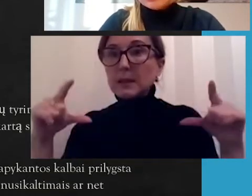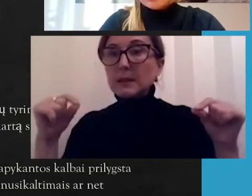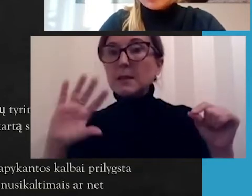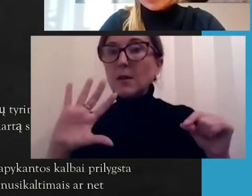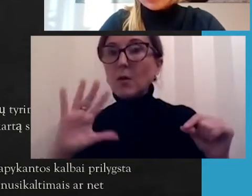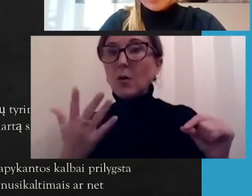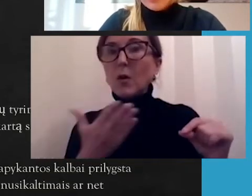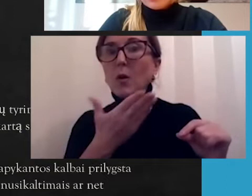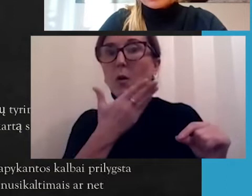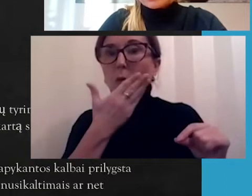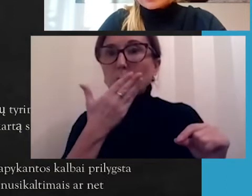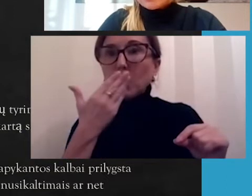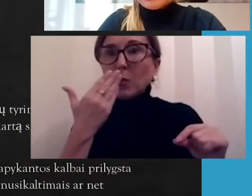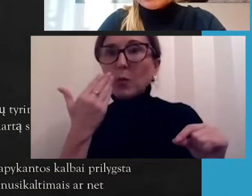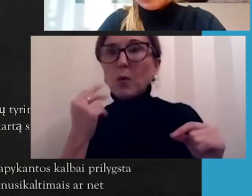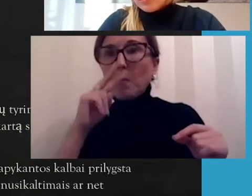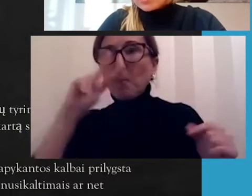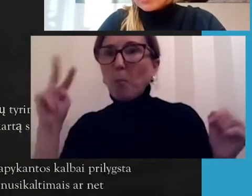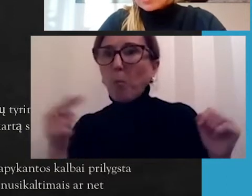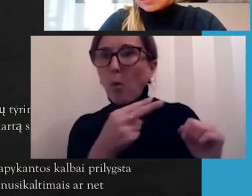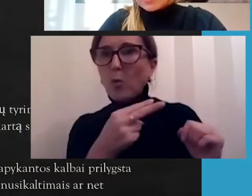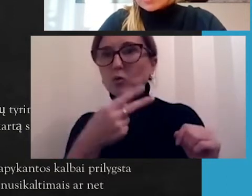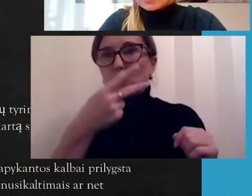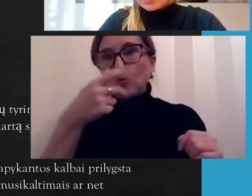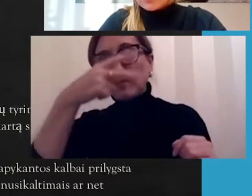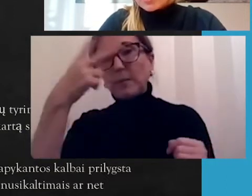And Lithuanian